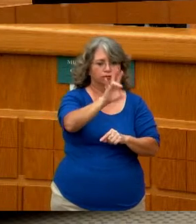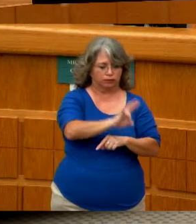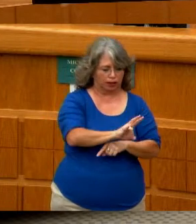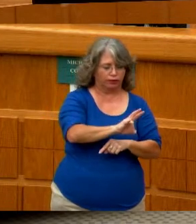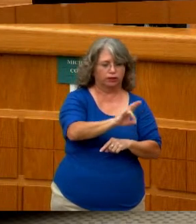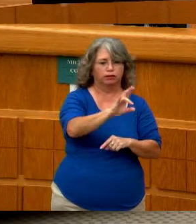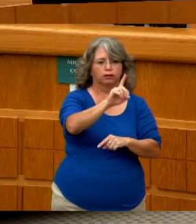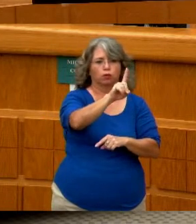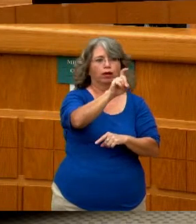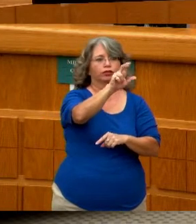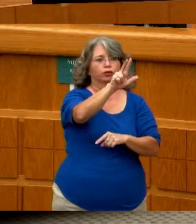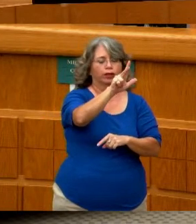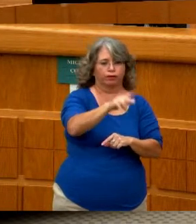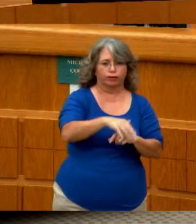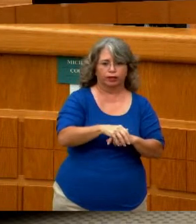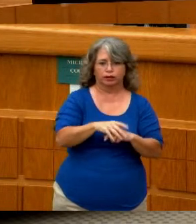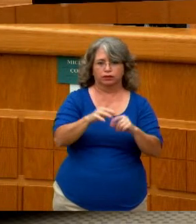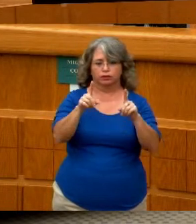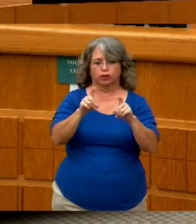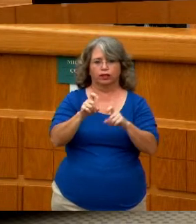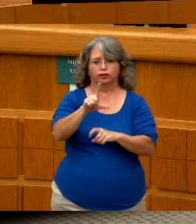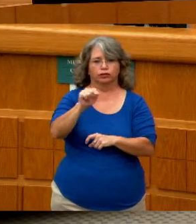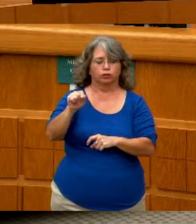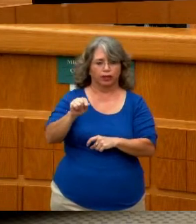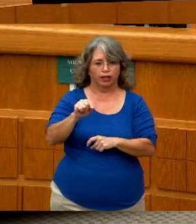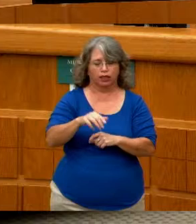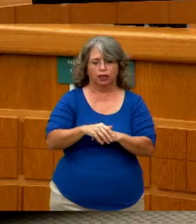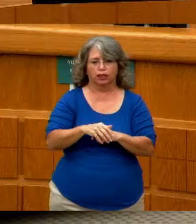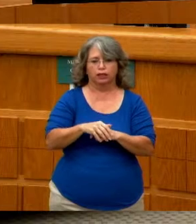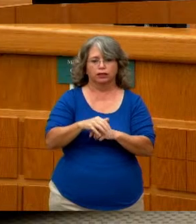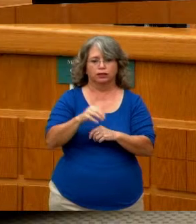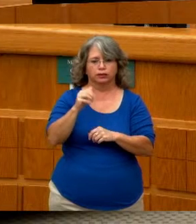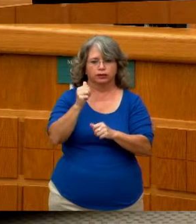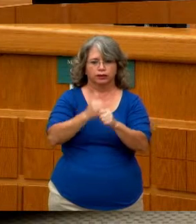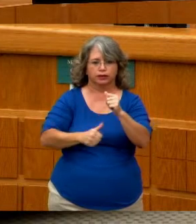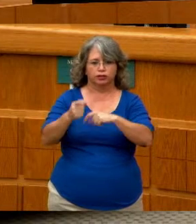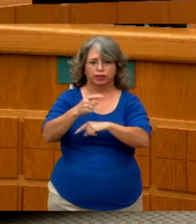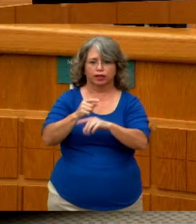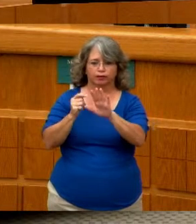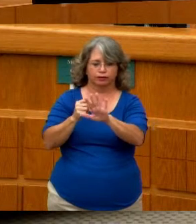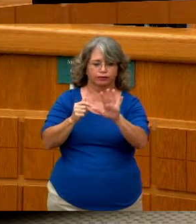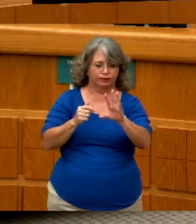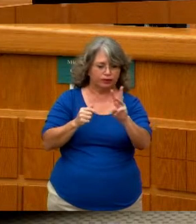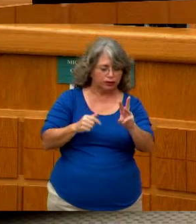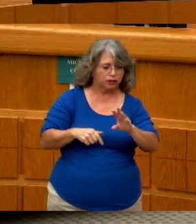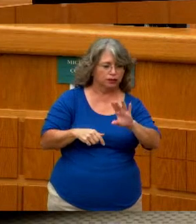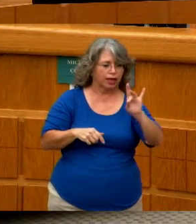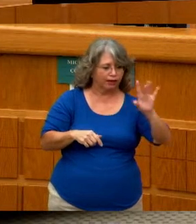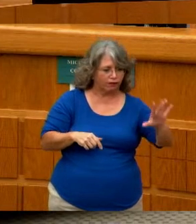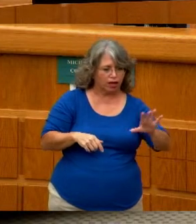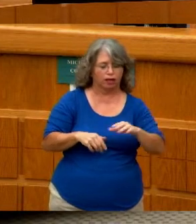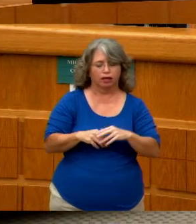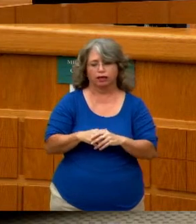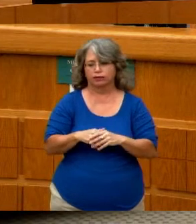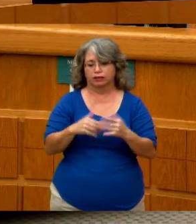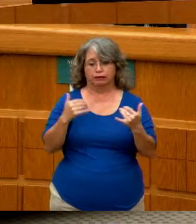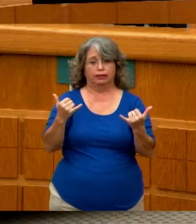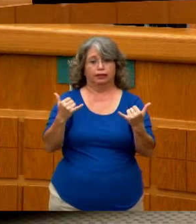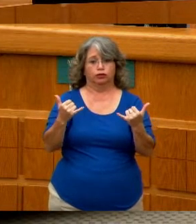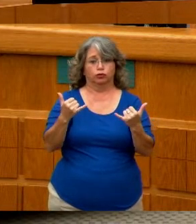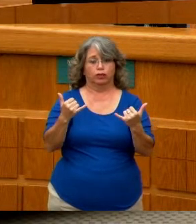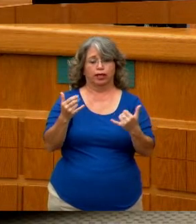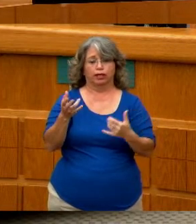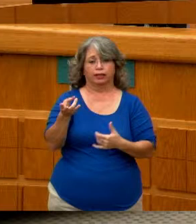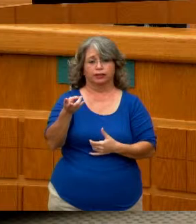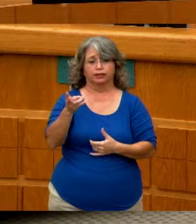44, 73, 55, 33, 7, 123, 120 cases a day,